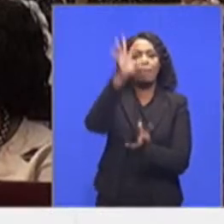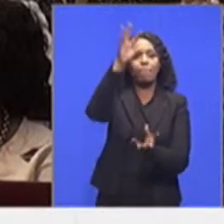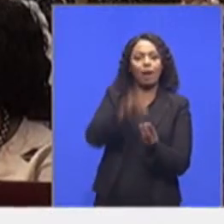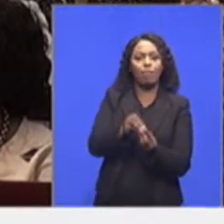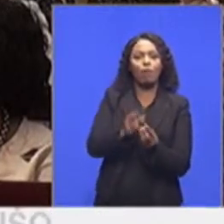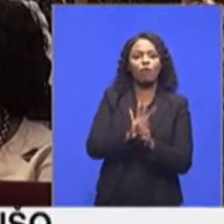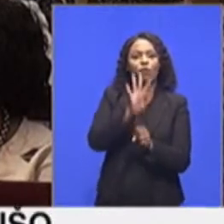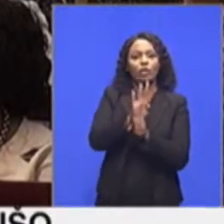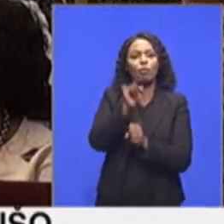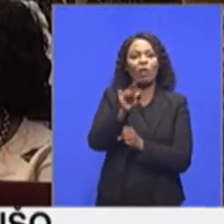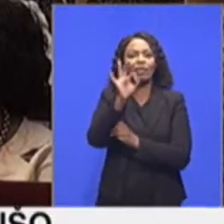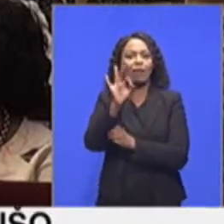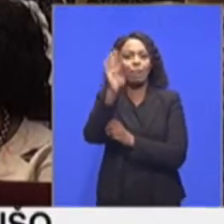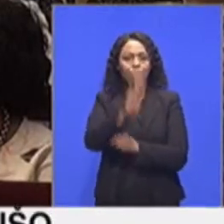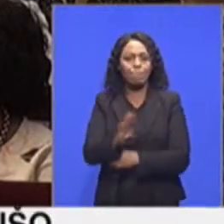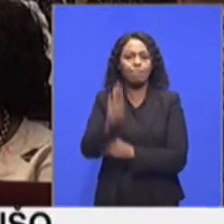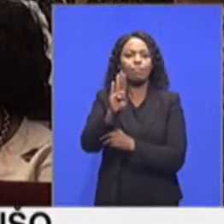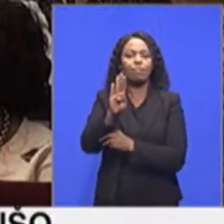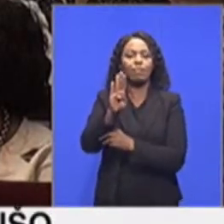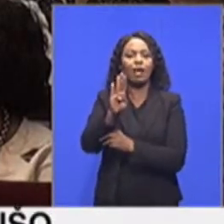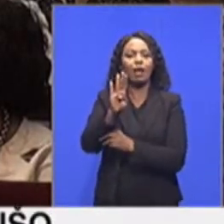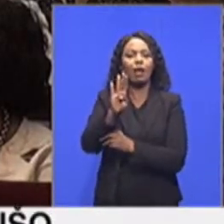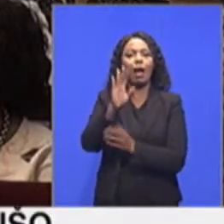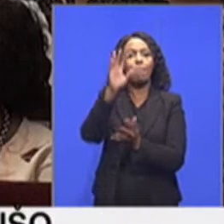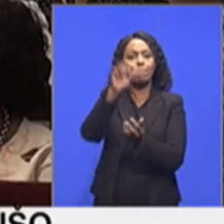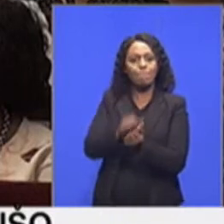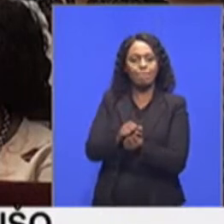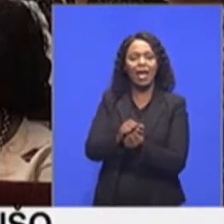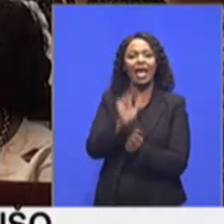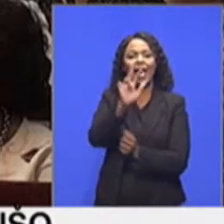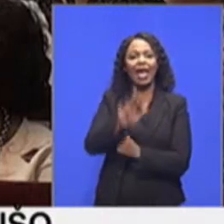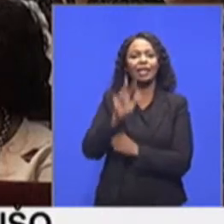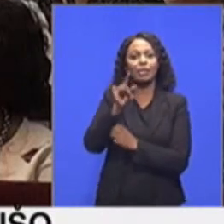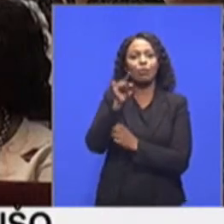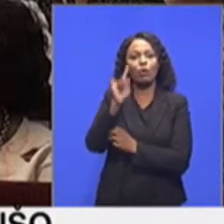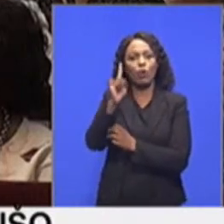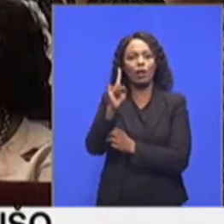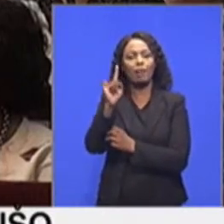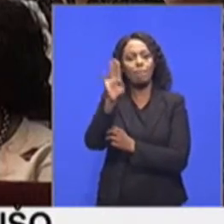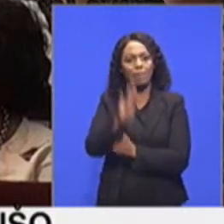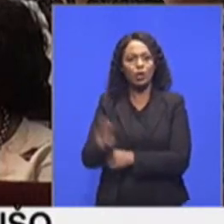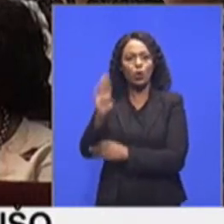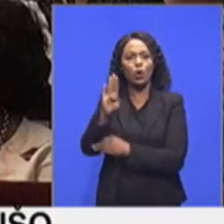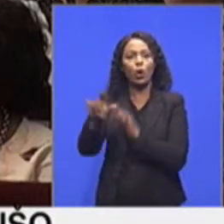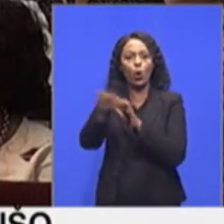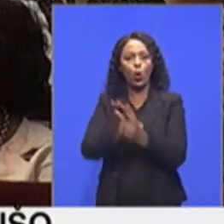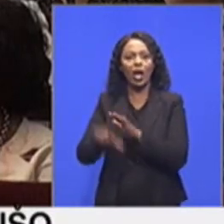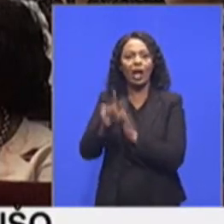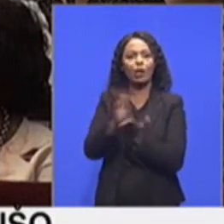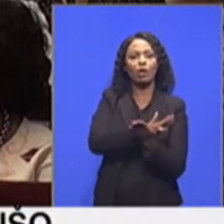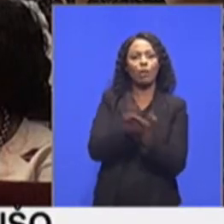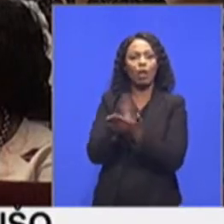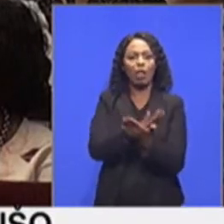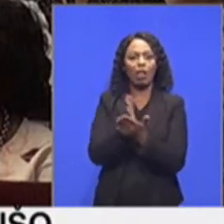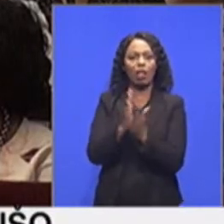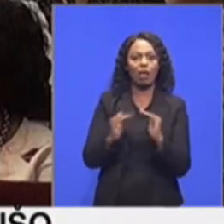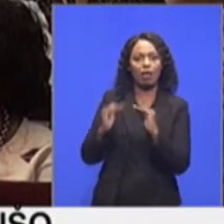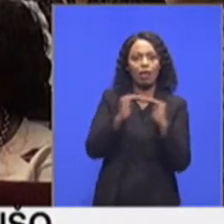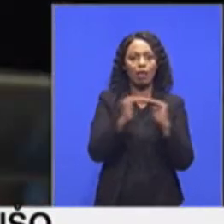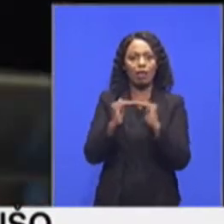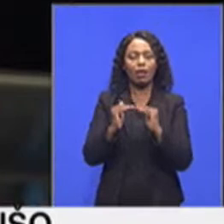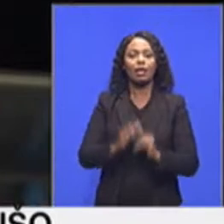14.3 billion, made up of 18.1 billion in local government equitable share and